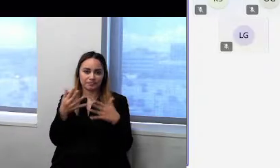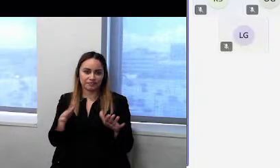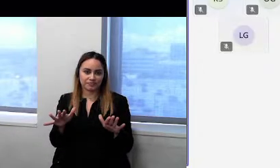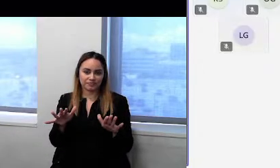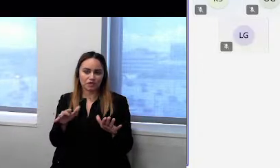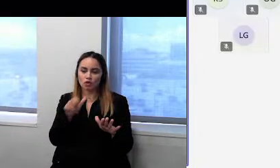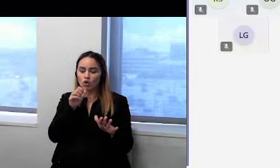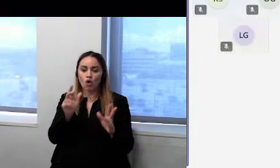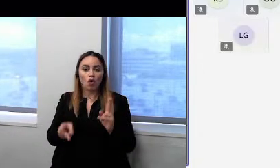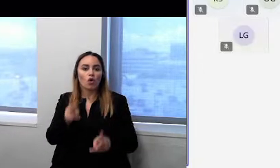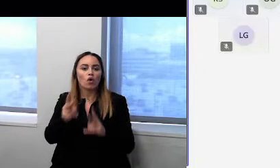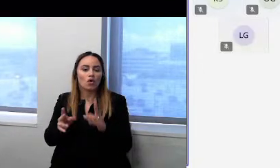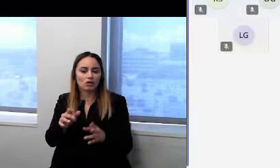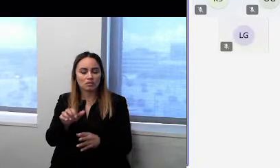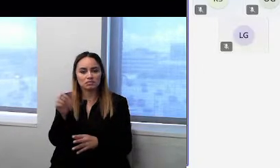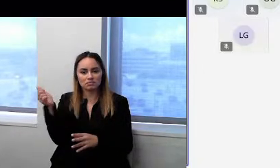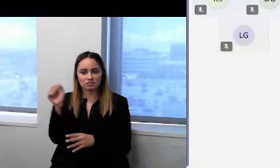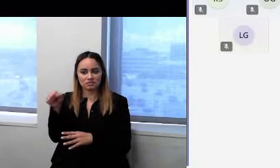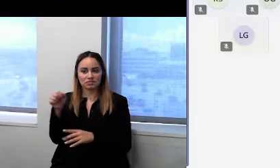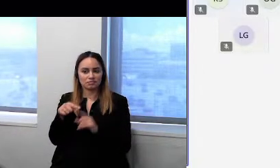though.